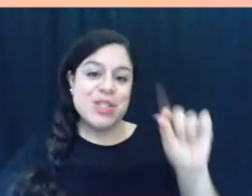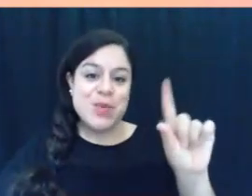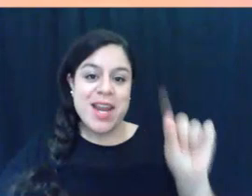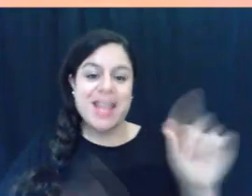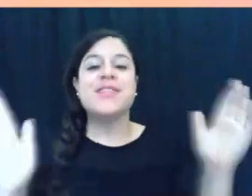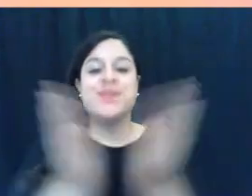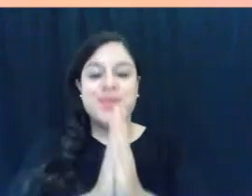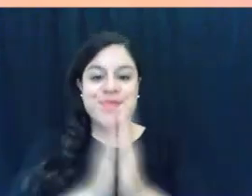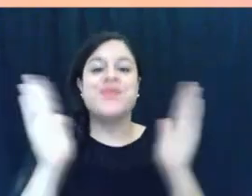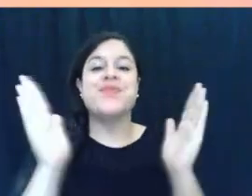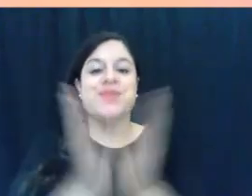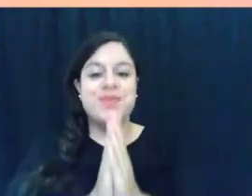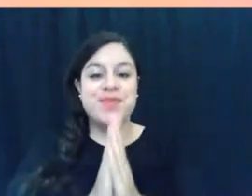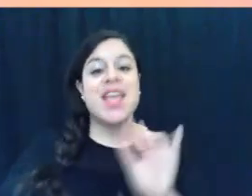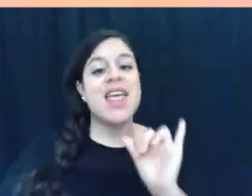11, 12, 13, 14, 15, 16, 17, 18, 19, 20.